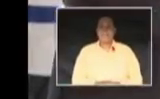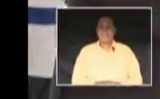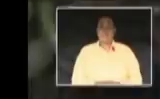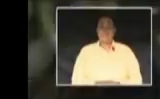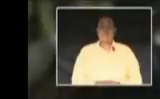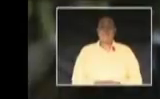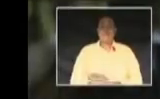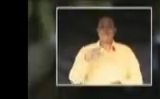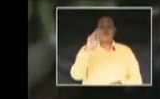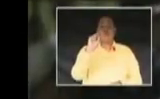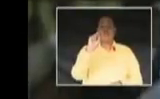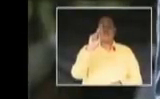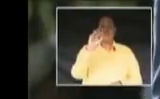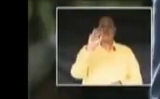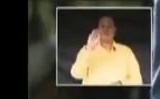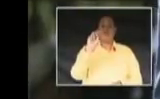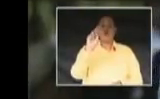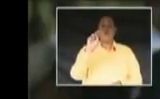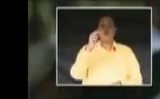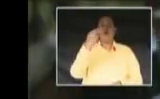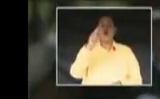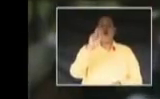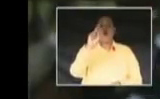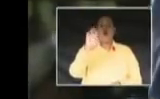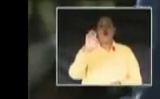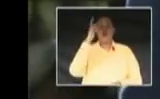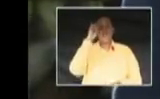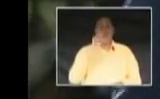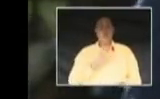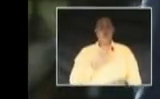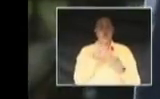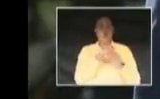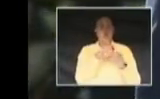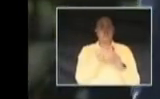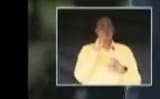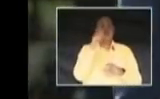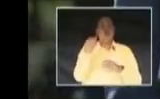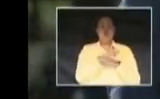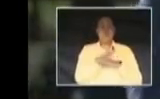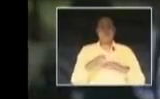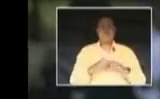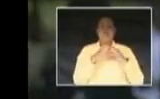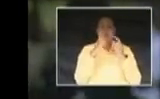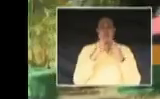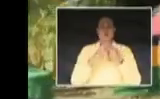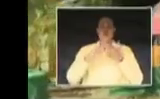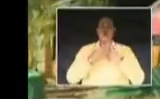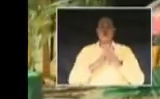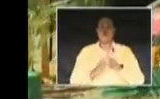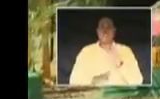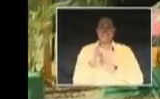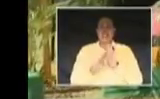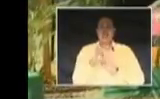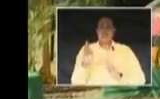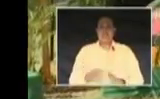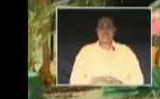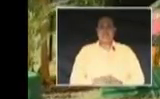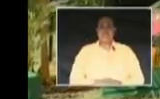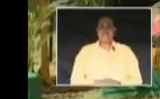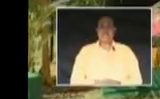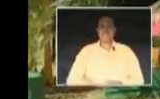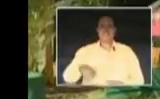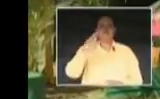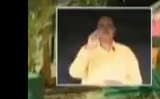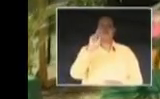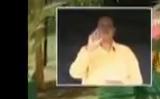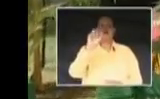Mr. Norman Washington Horne for contribution to entrepreneurship and community development. Norman